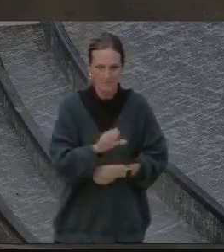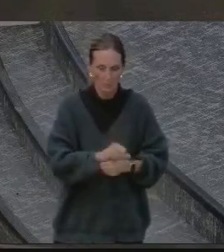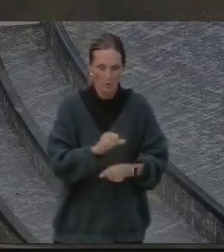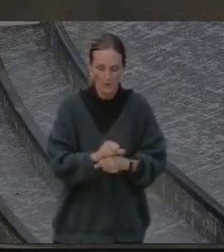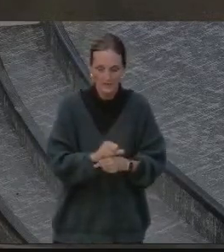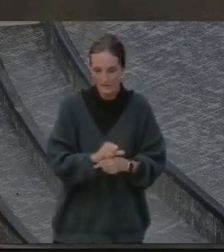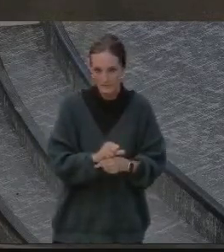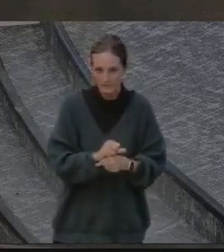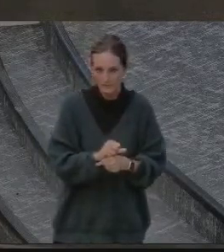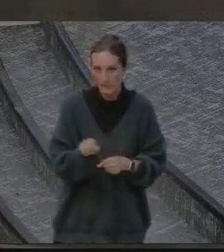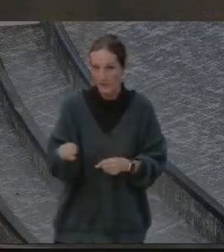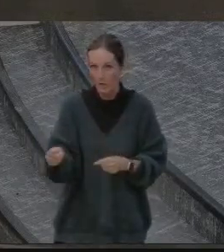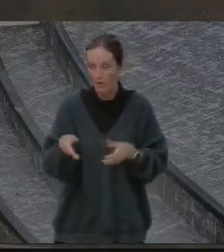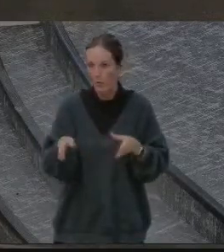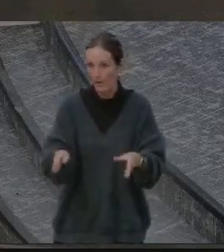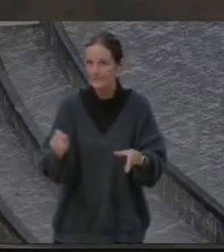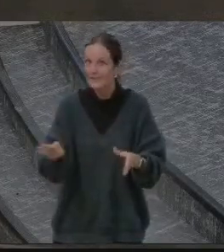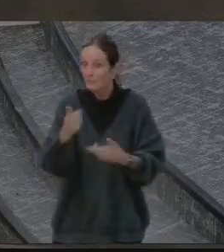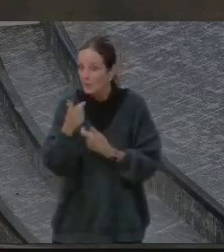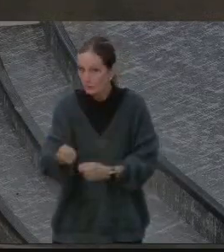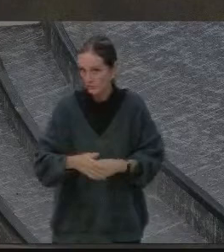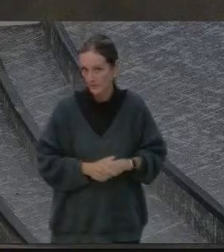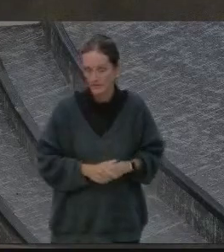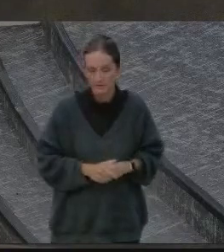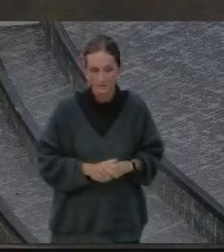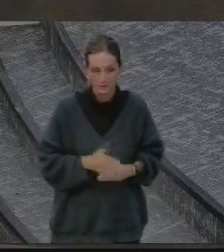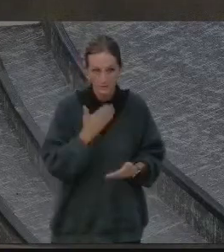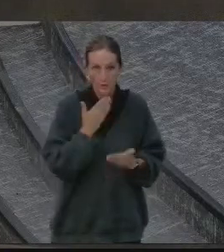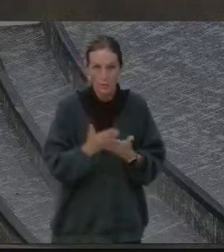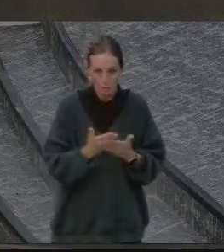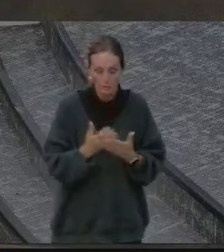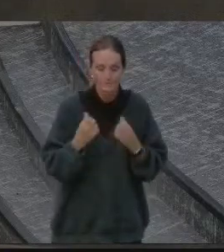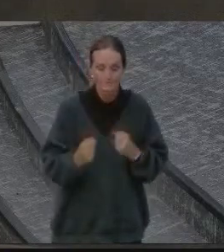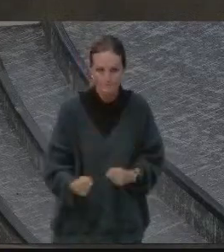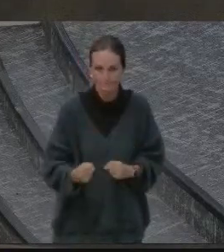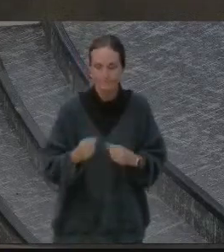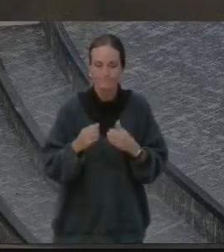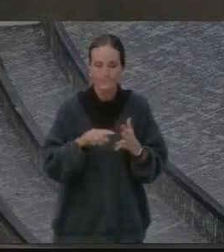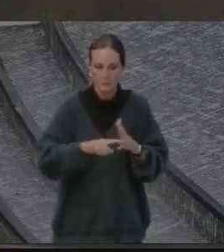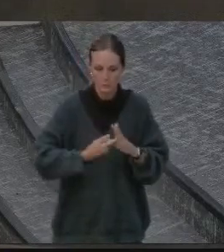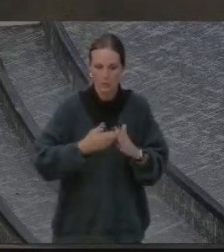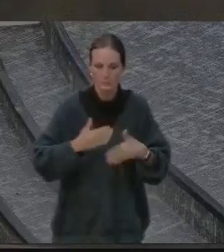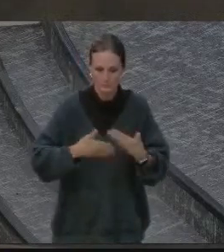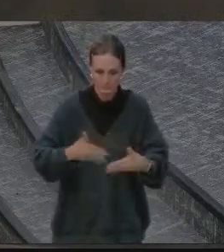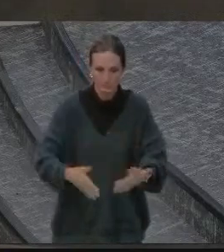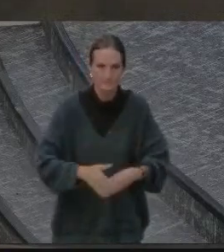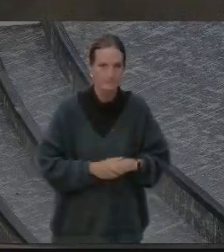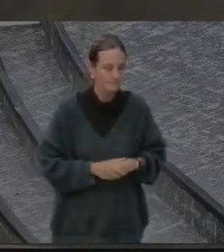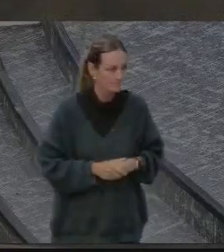So, great start. So that is it for me.